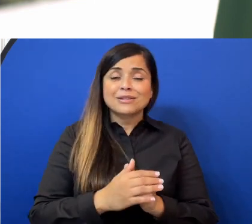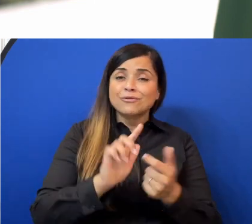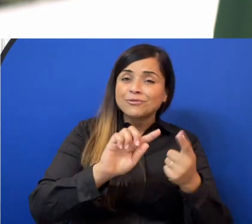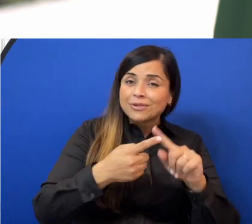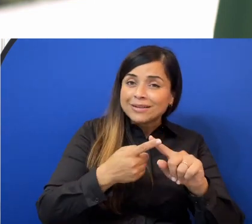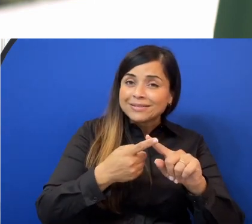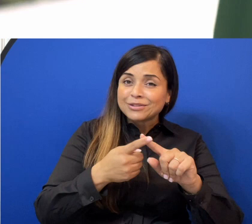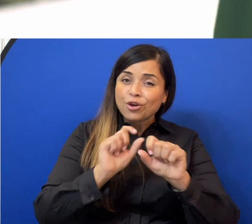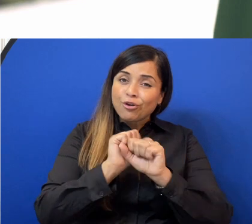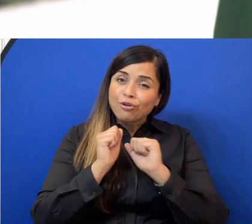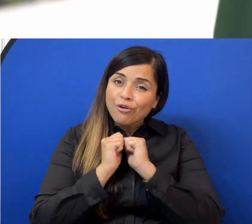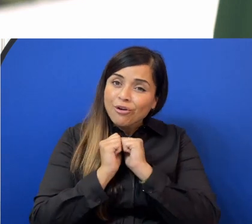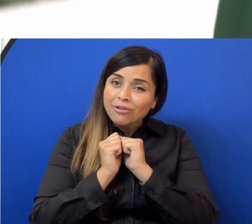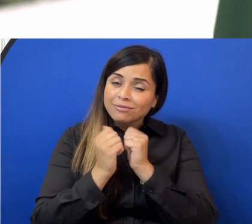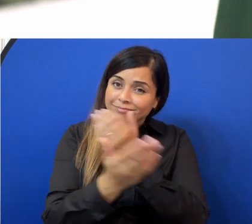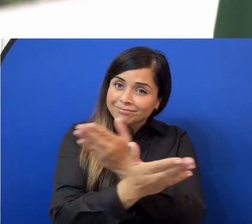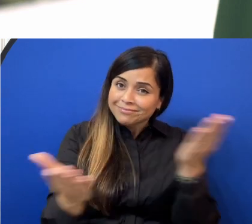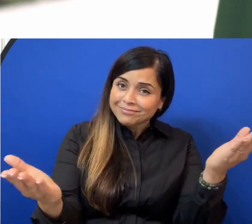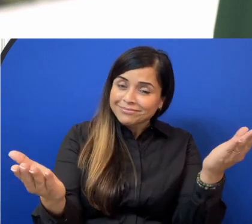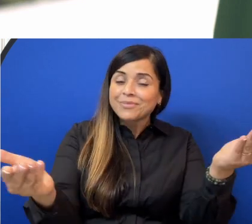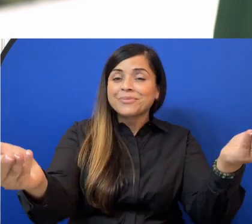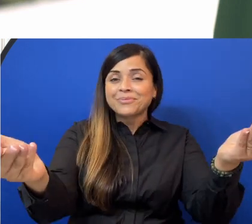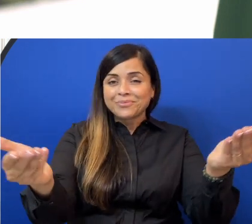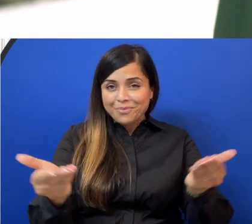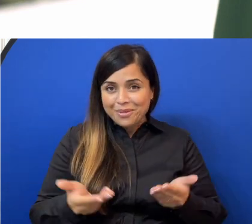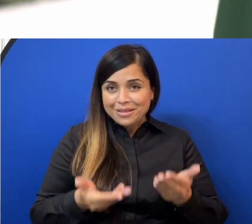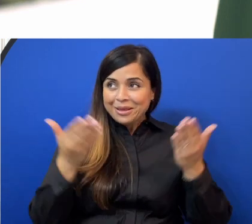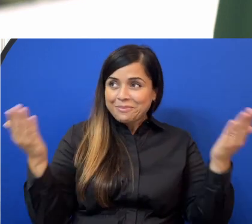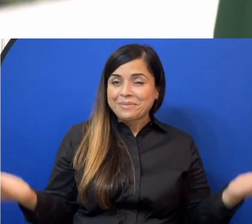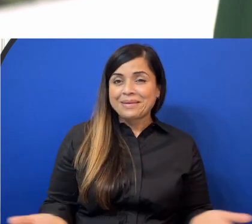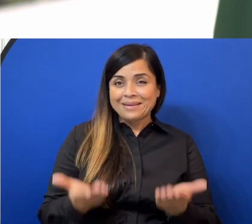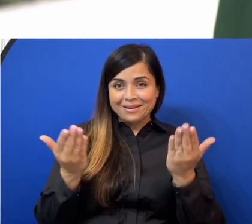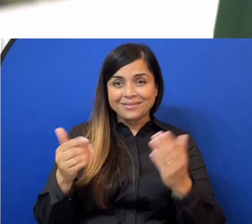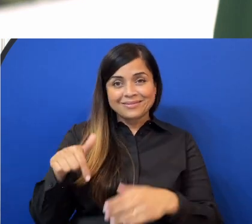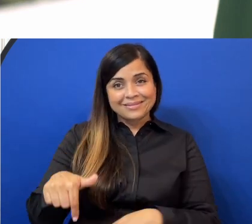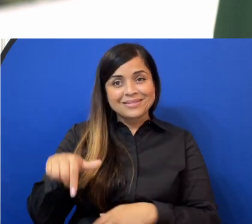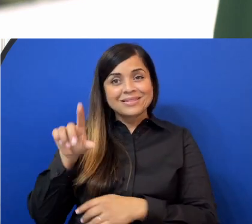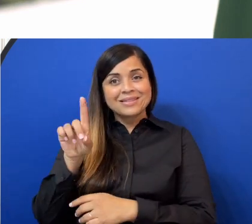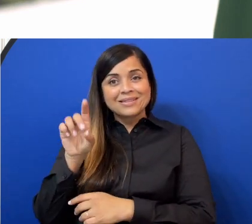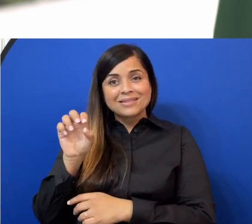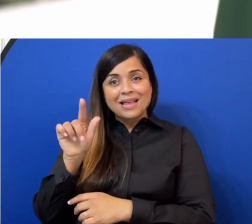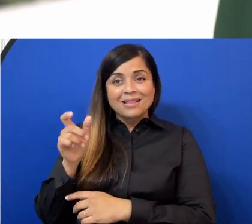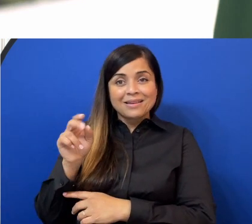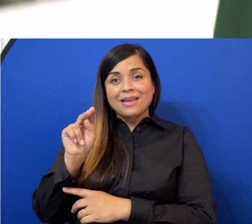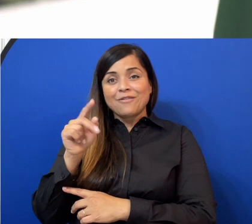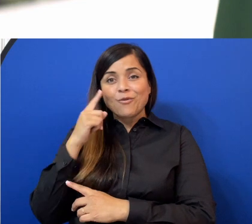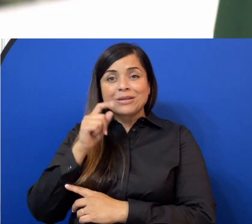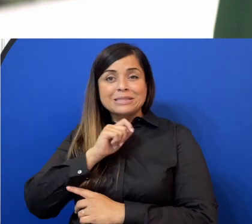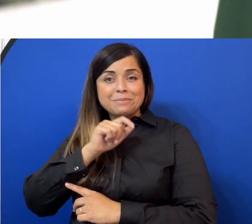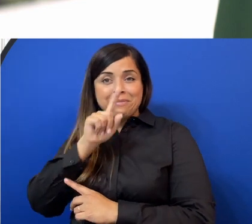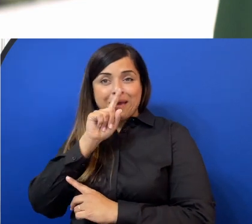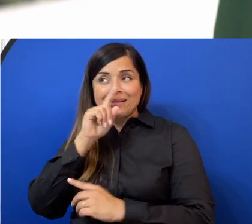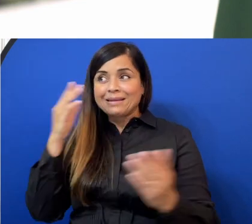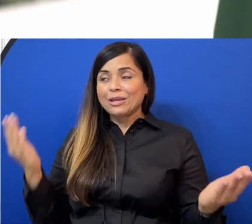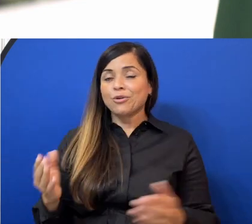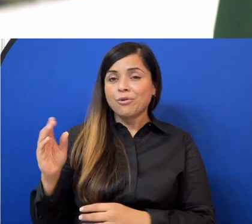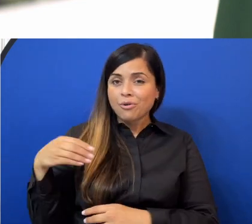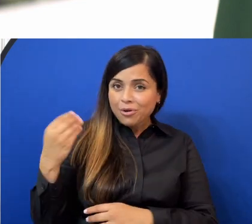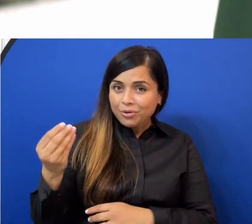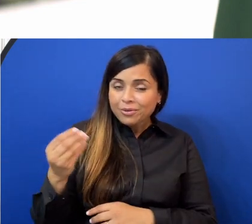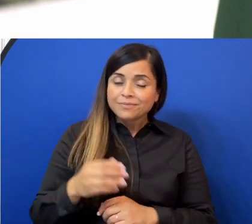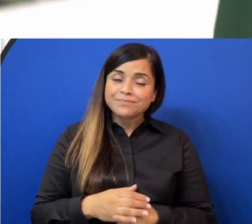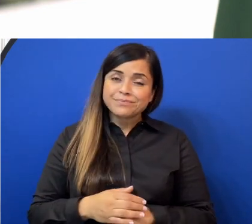here in Ottawa. While we would have wished to have welcomed you here personally today, we're delighted that you could join us for this year's Imamat